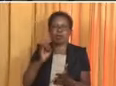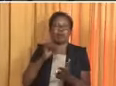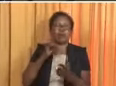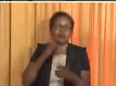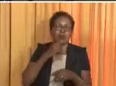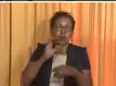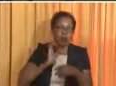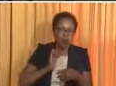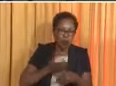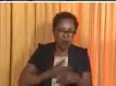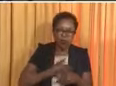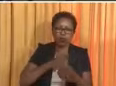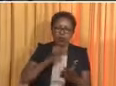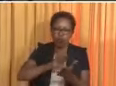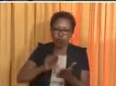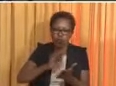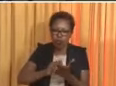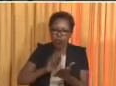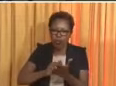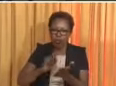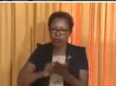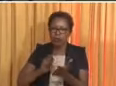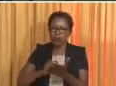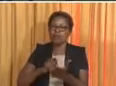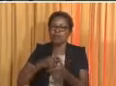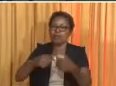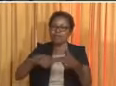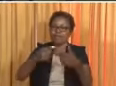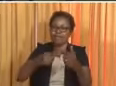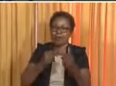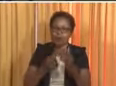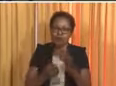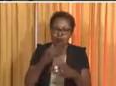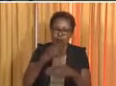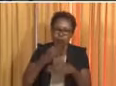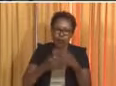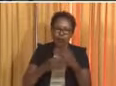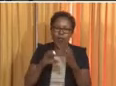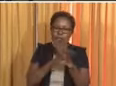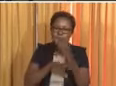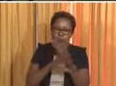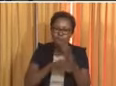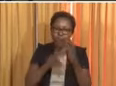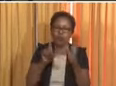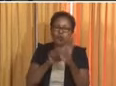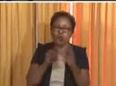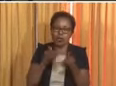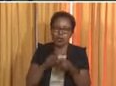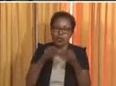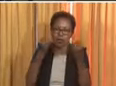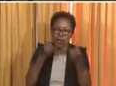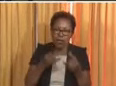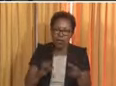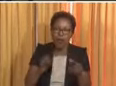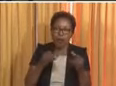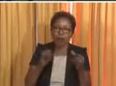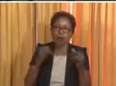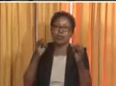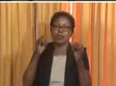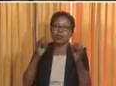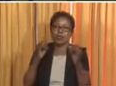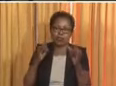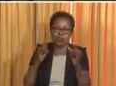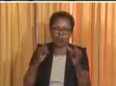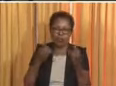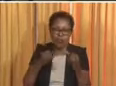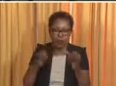practical administrative reform processes that will build the country's long-lasting unity and implement modalities for each